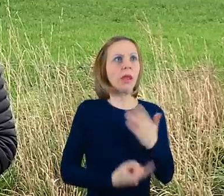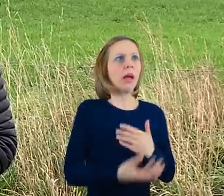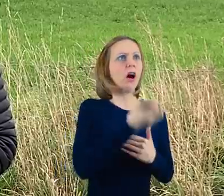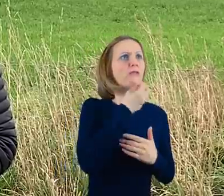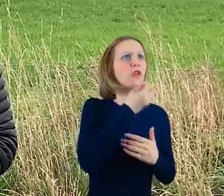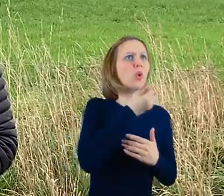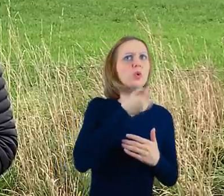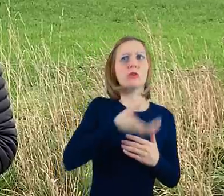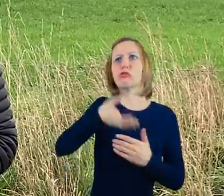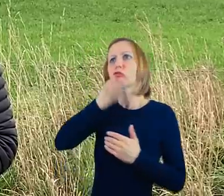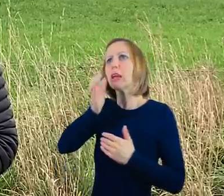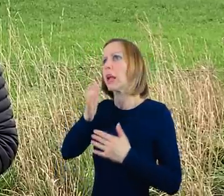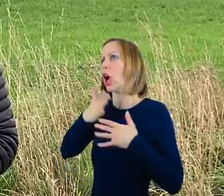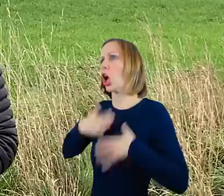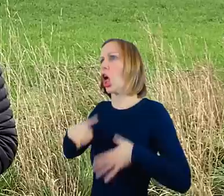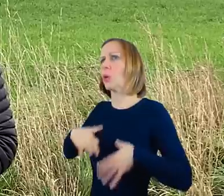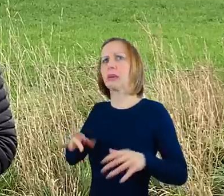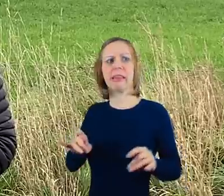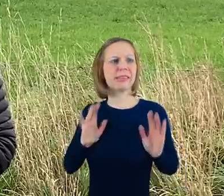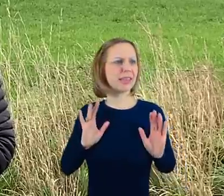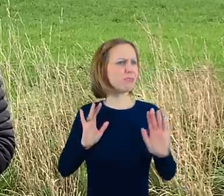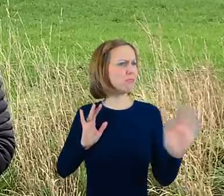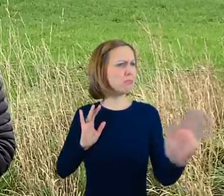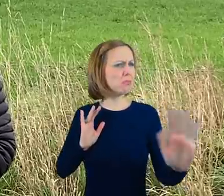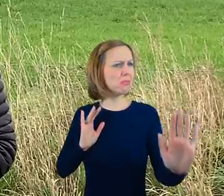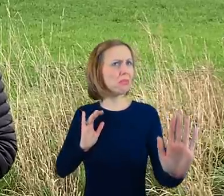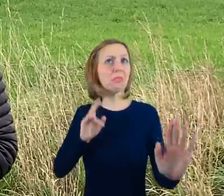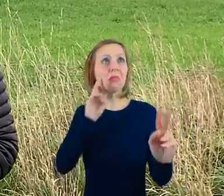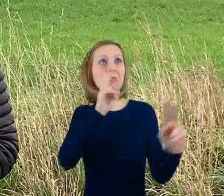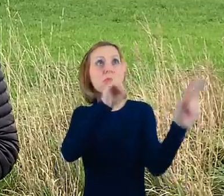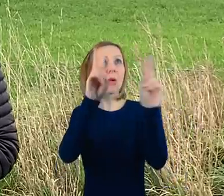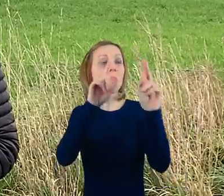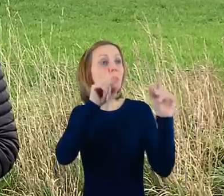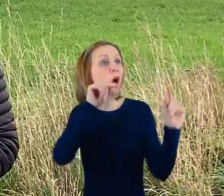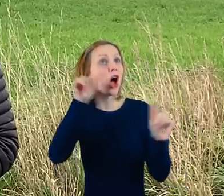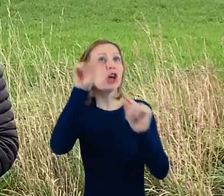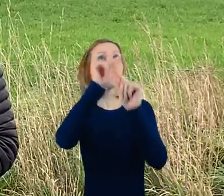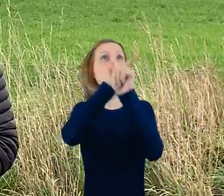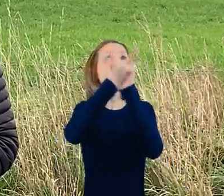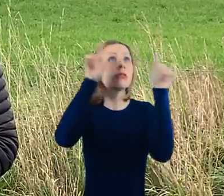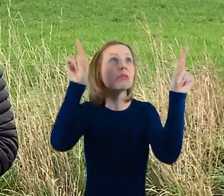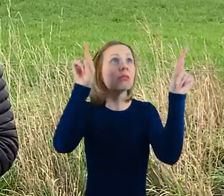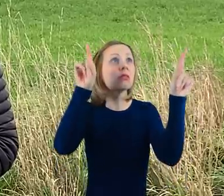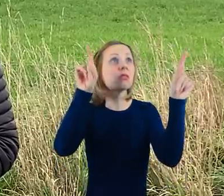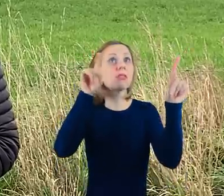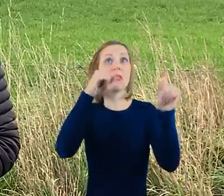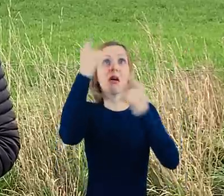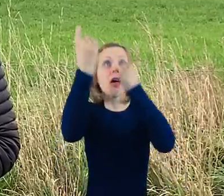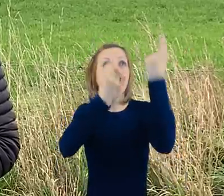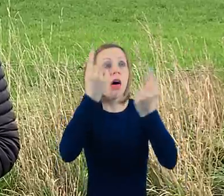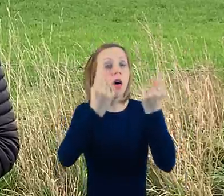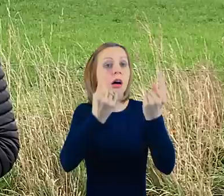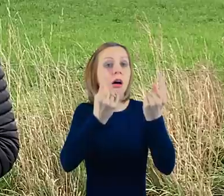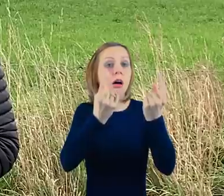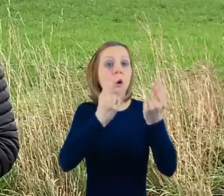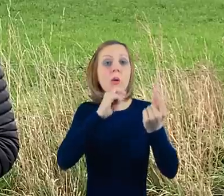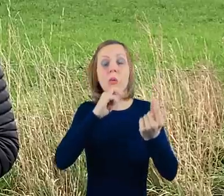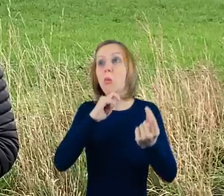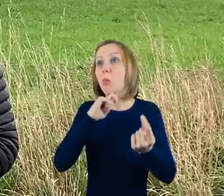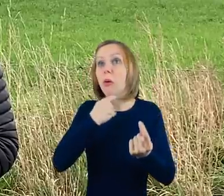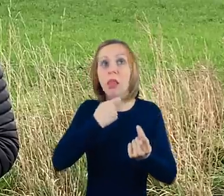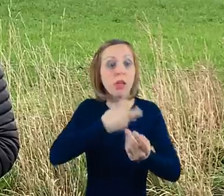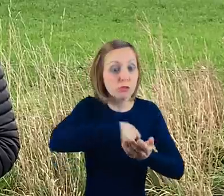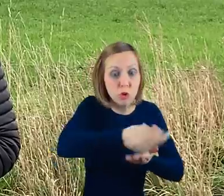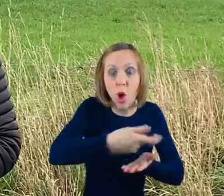than clothing? Look at the birds of the air. They neither sow nor reap nor gather into barns, and yet your heavenly